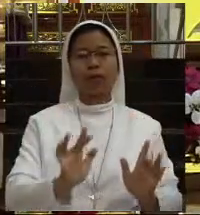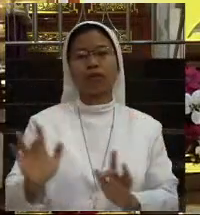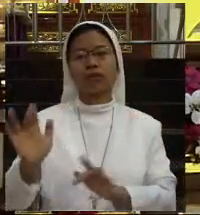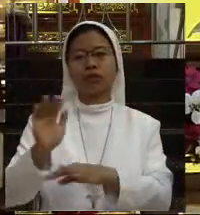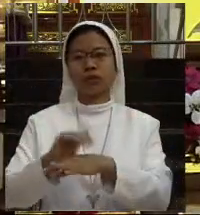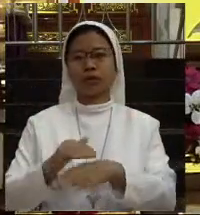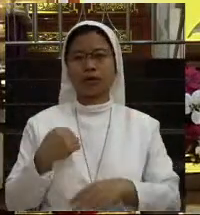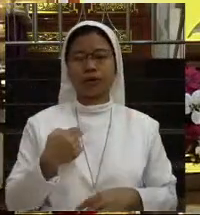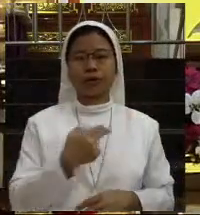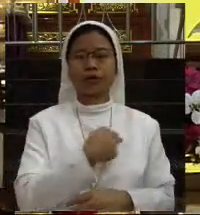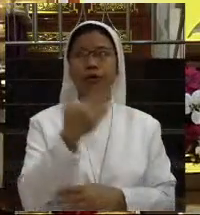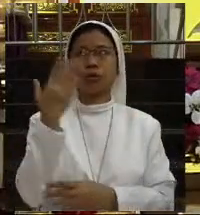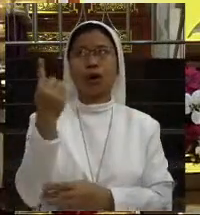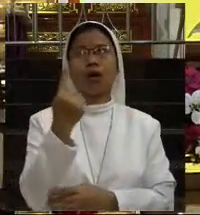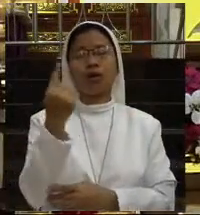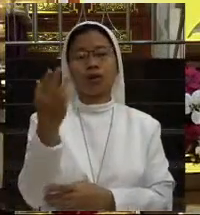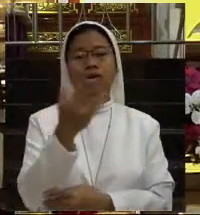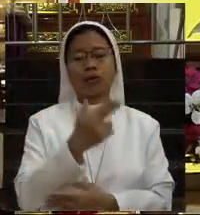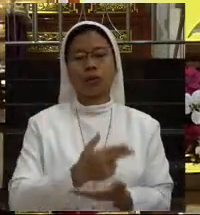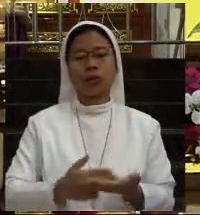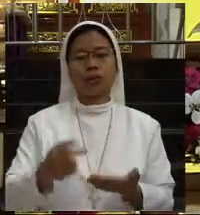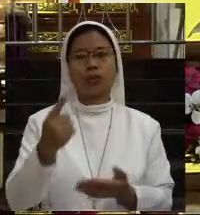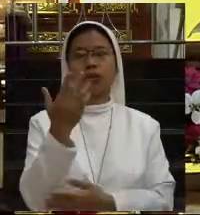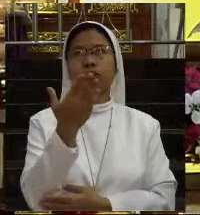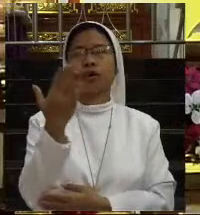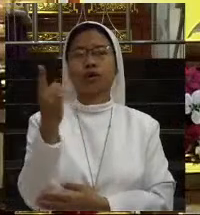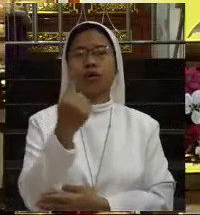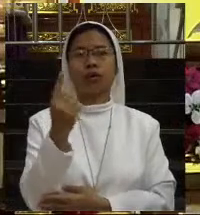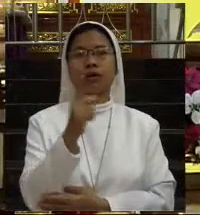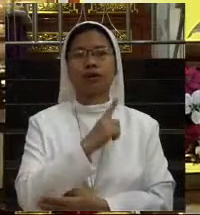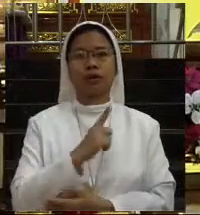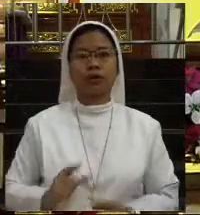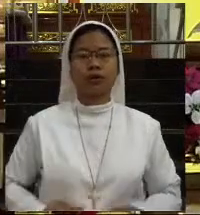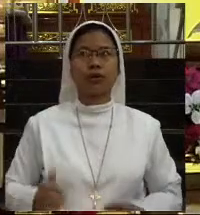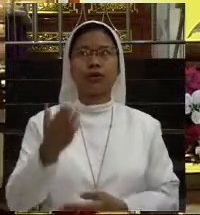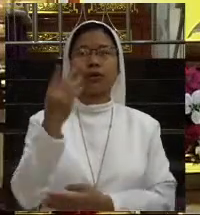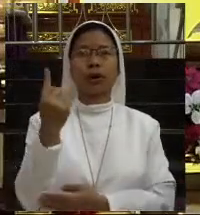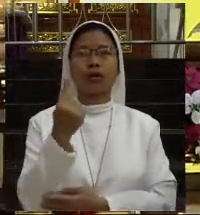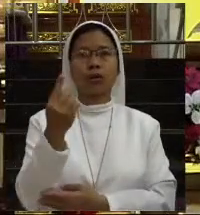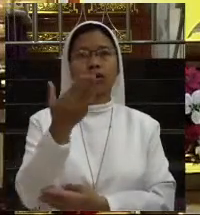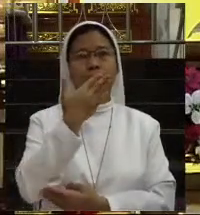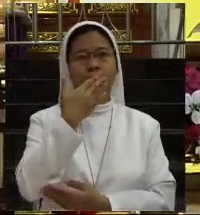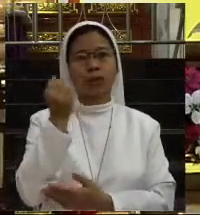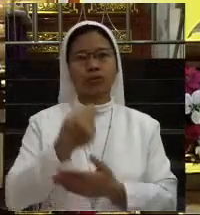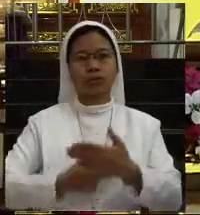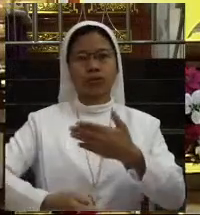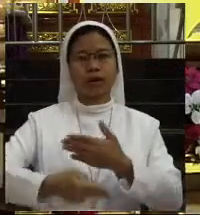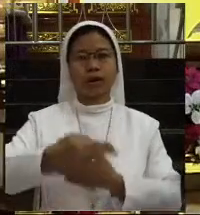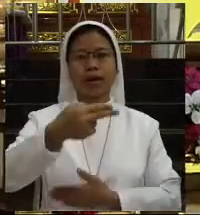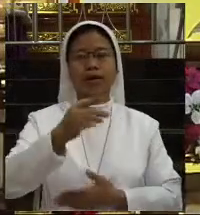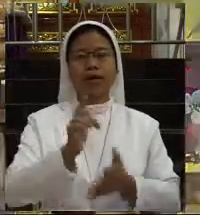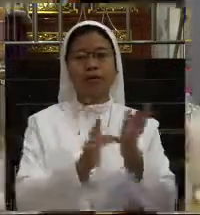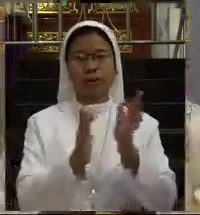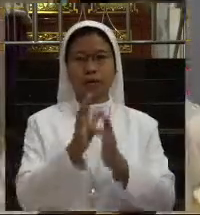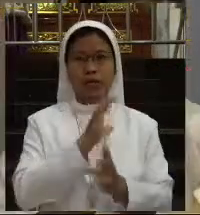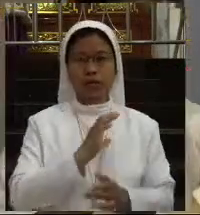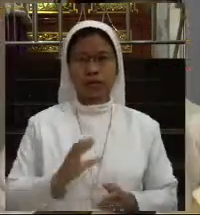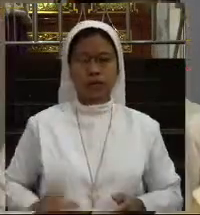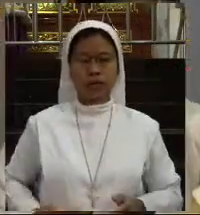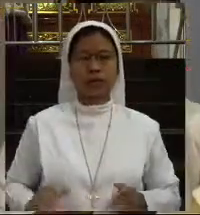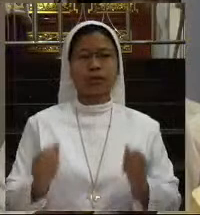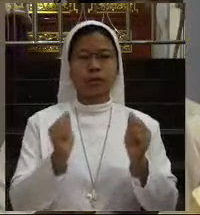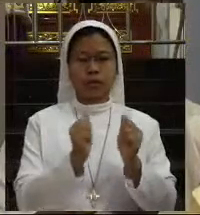us. For you alone are the Holy One, you alone are the Lord, you alone are the Most High